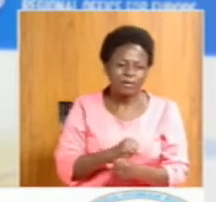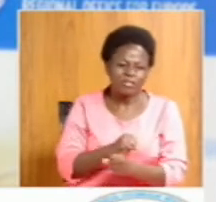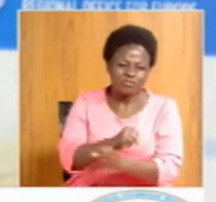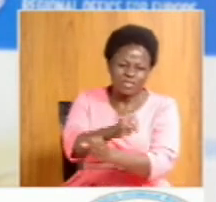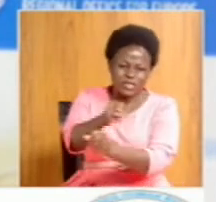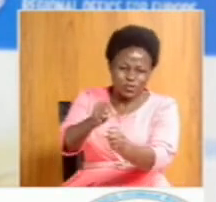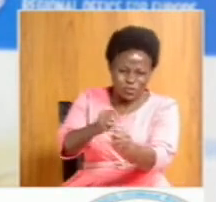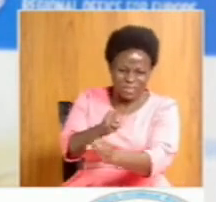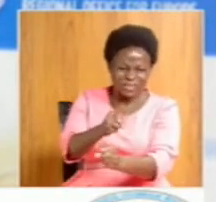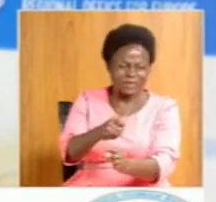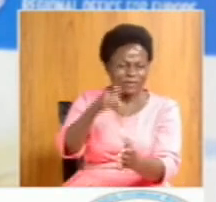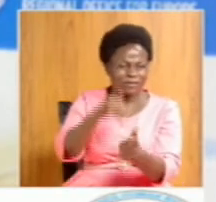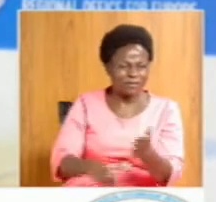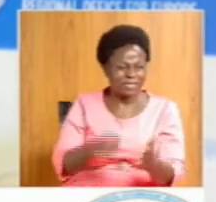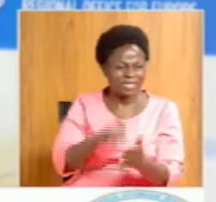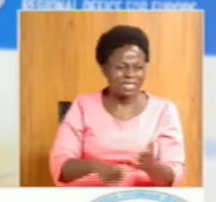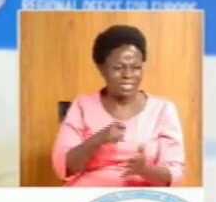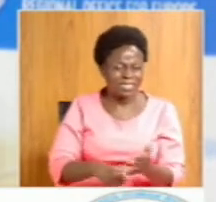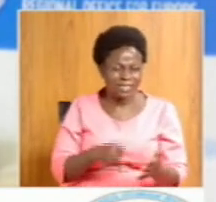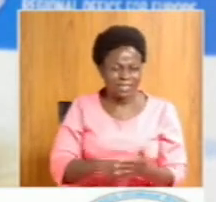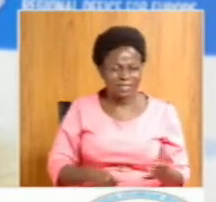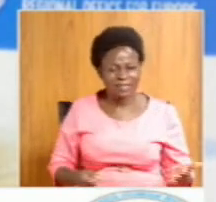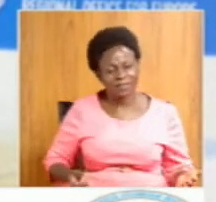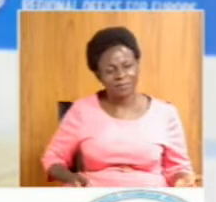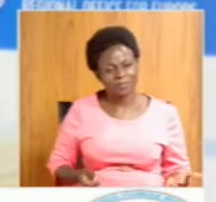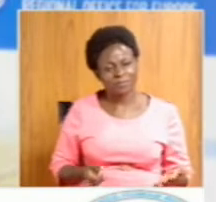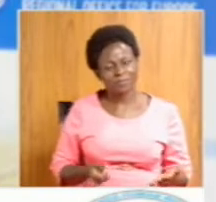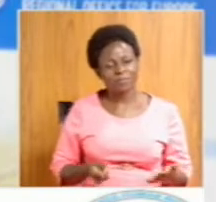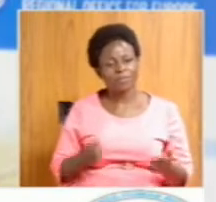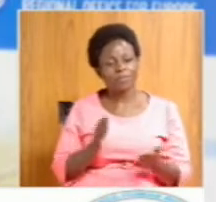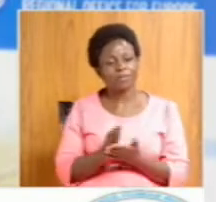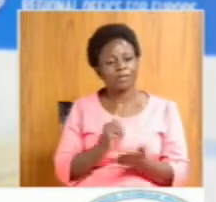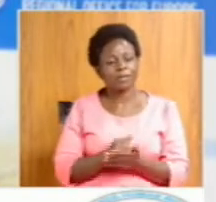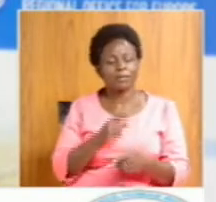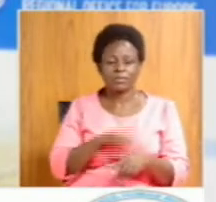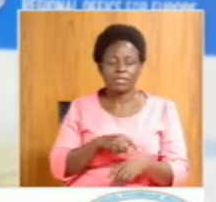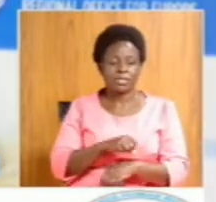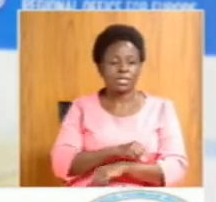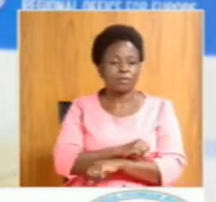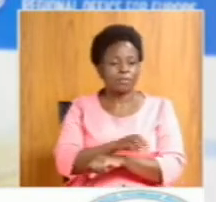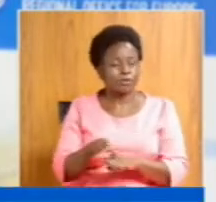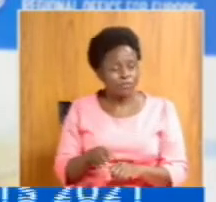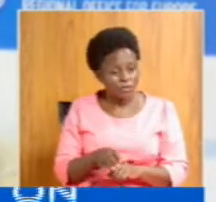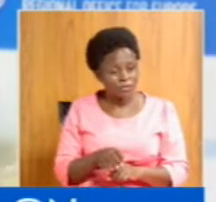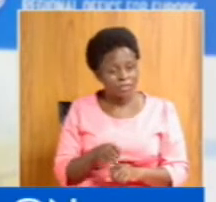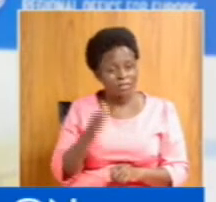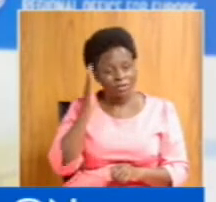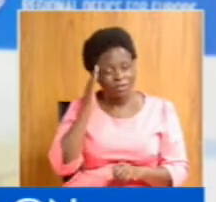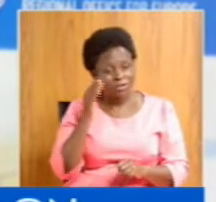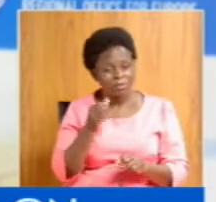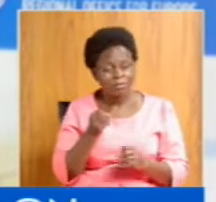by taxes and then let's talk about domestic revenue because he talked about it because in a time of COVID we know that there is going to be shrinking